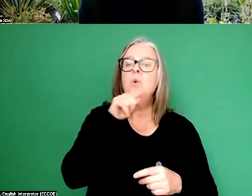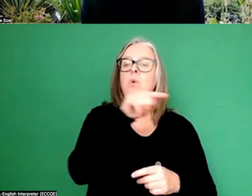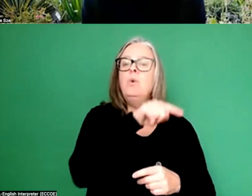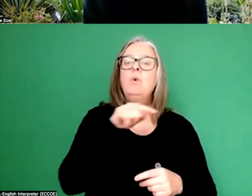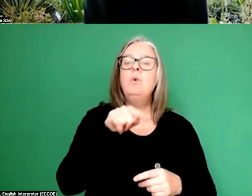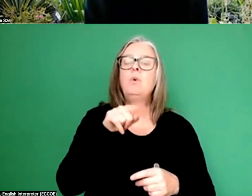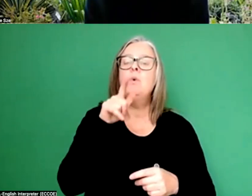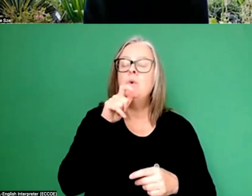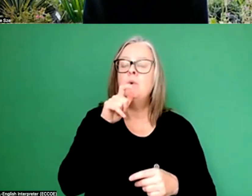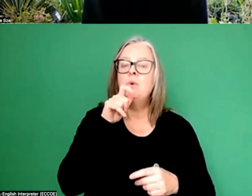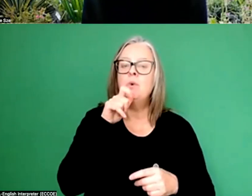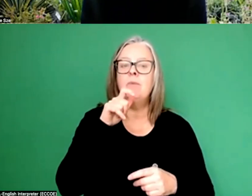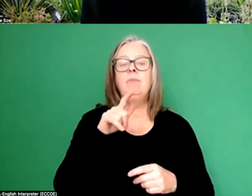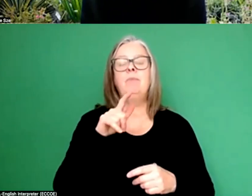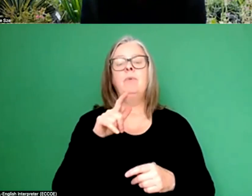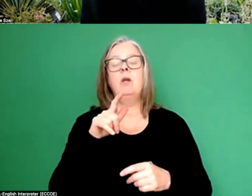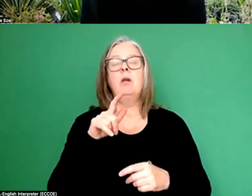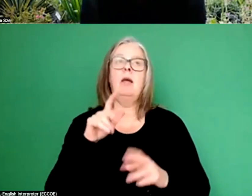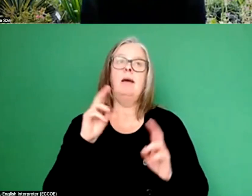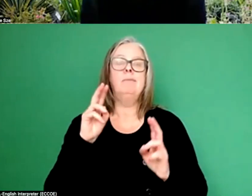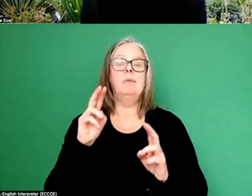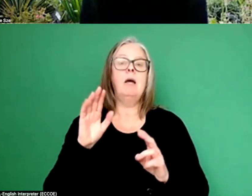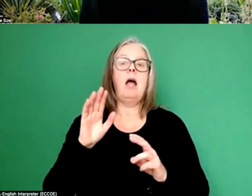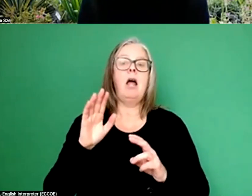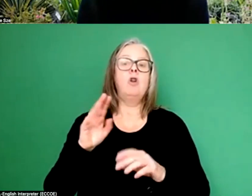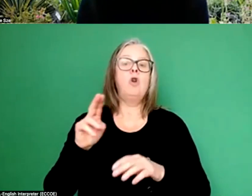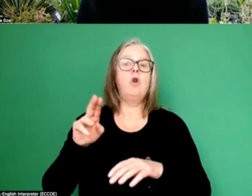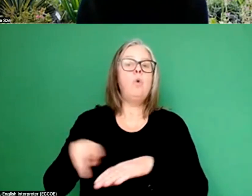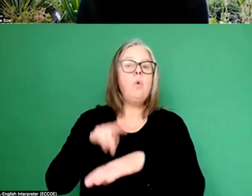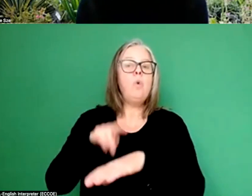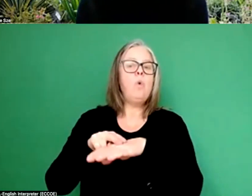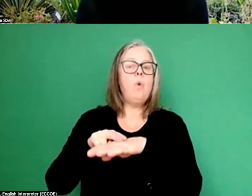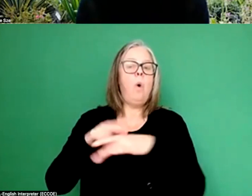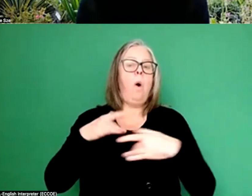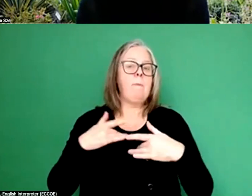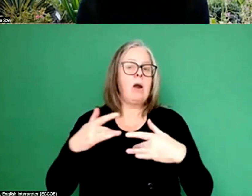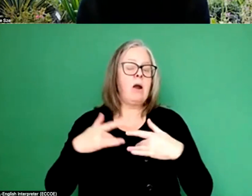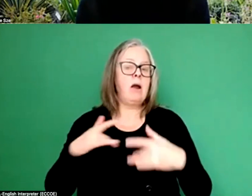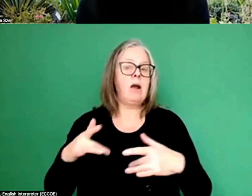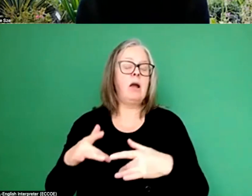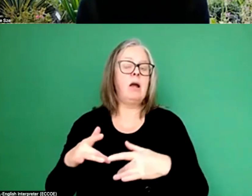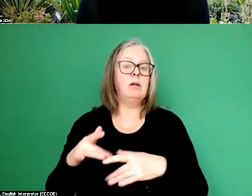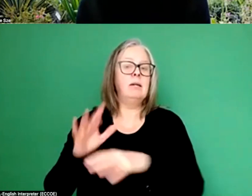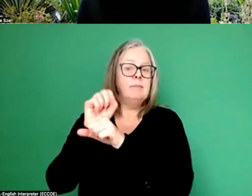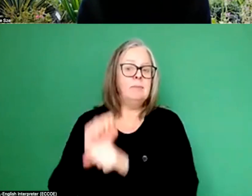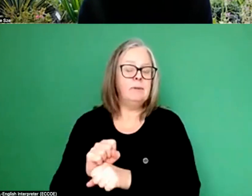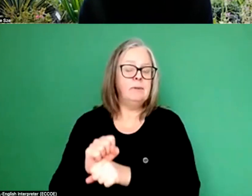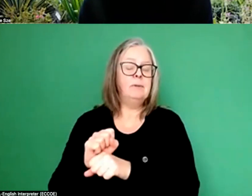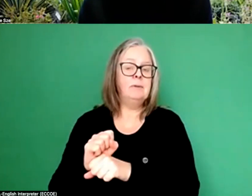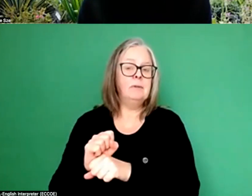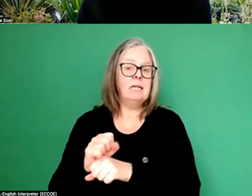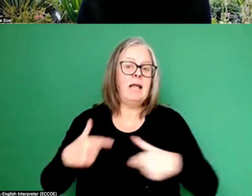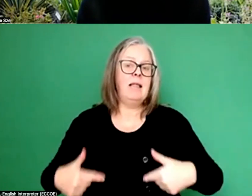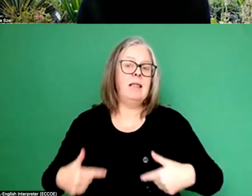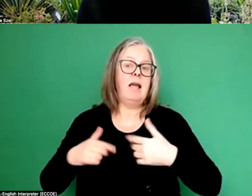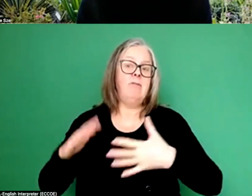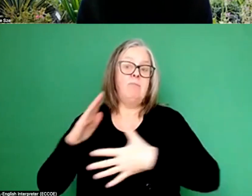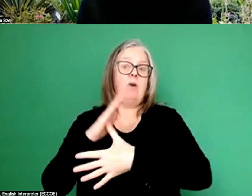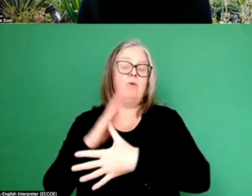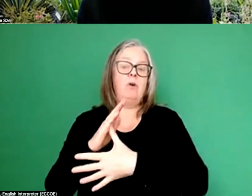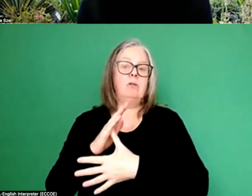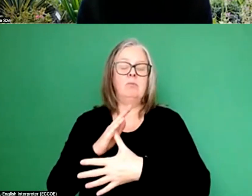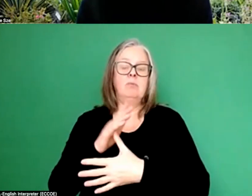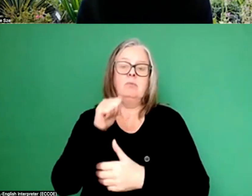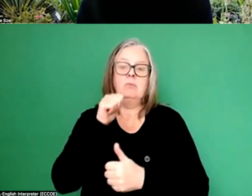whose norms and values and life systems are prioritized. You know what mean,